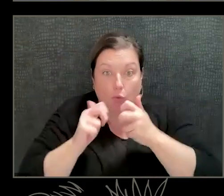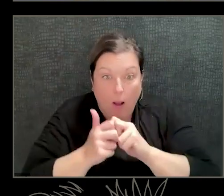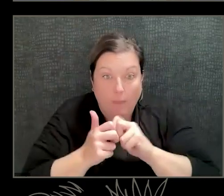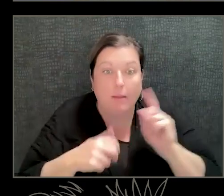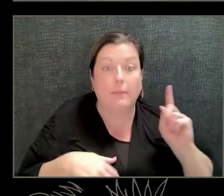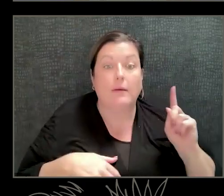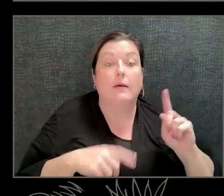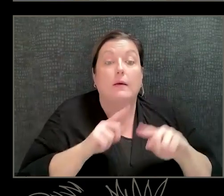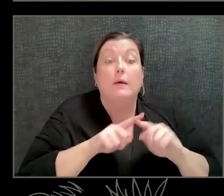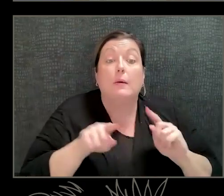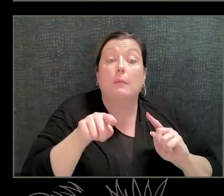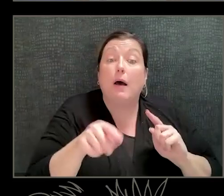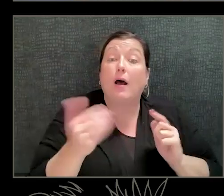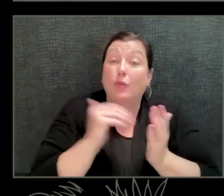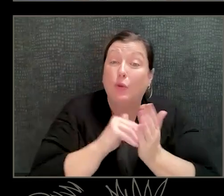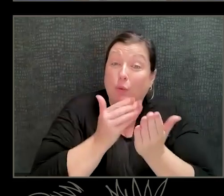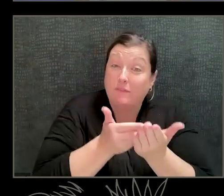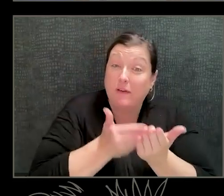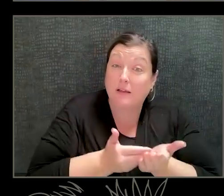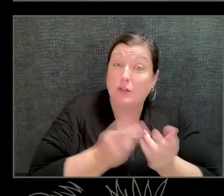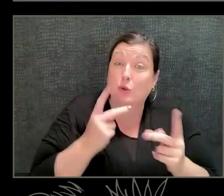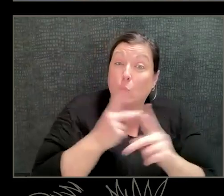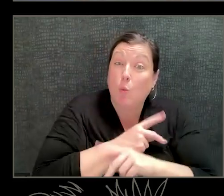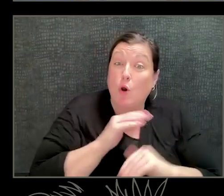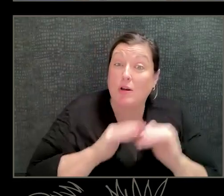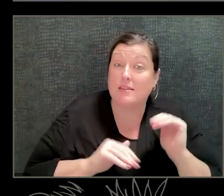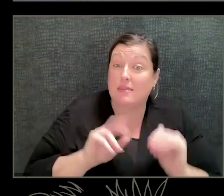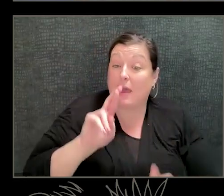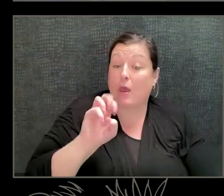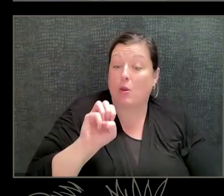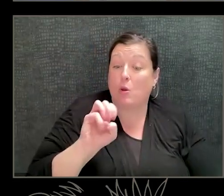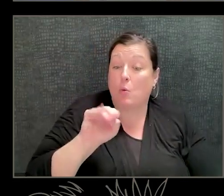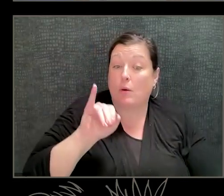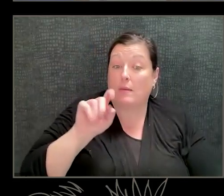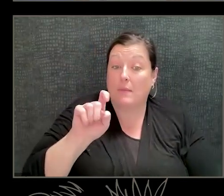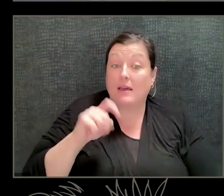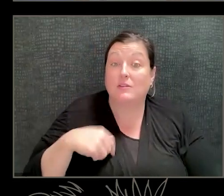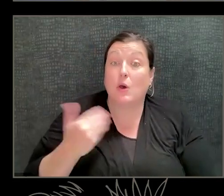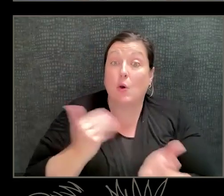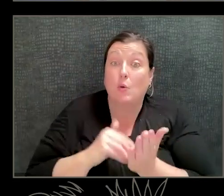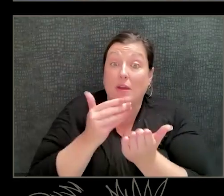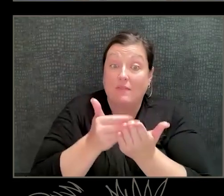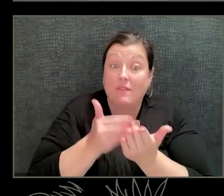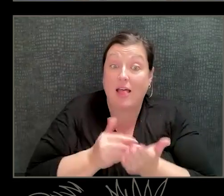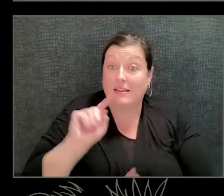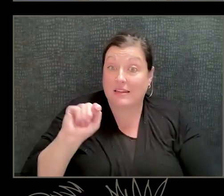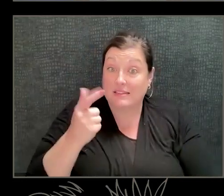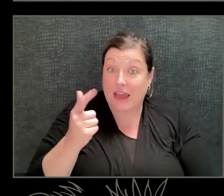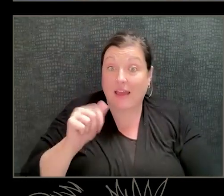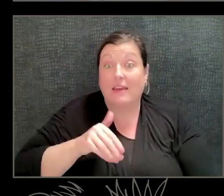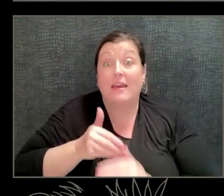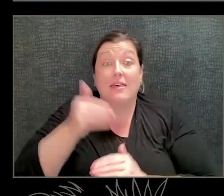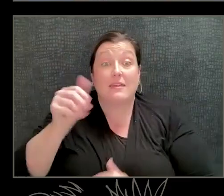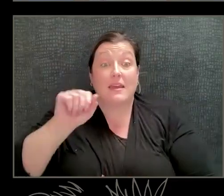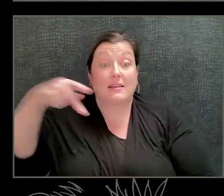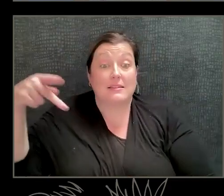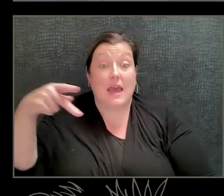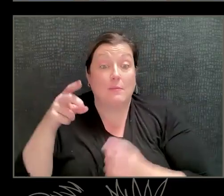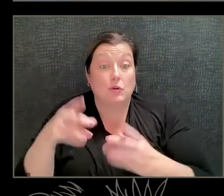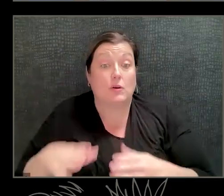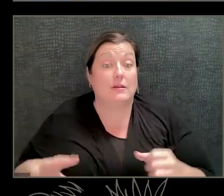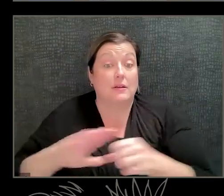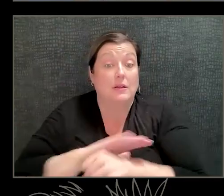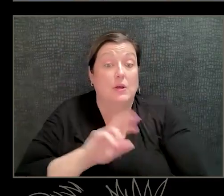the revalidation is actually worse than Remix, because when you call revalidate tag in Next app directory, the entire